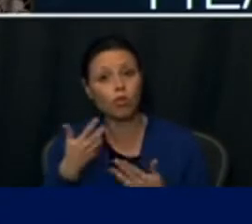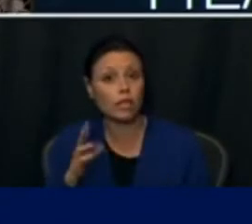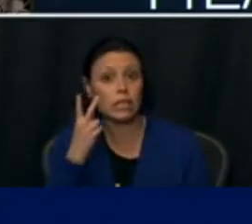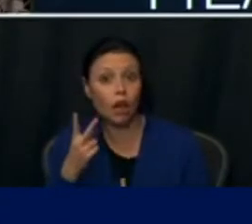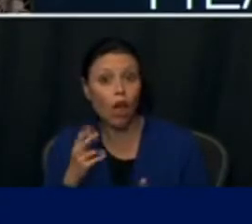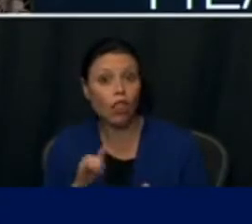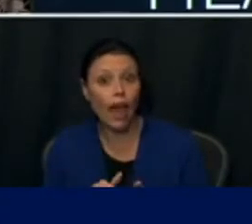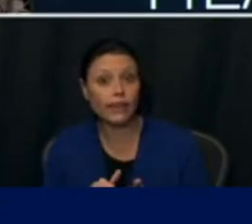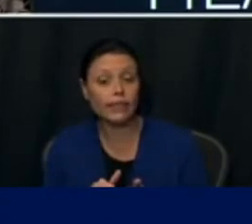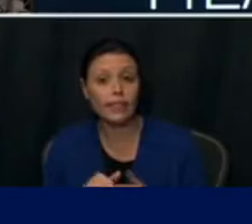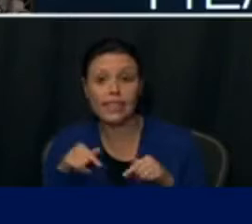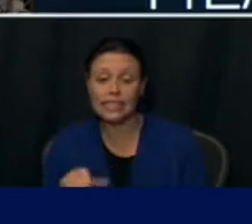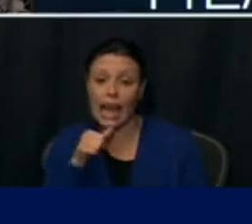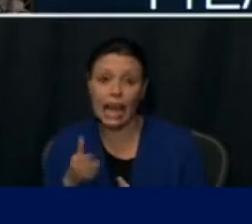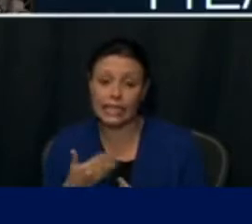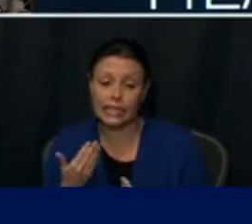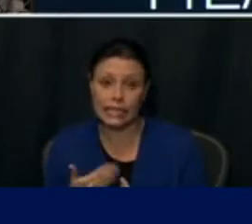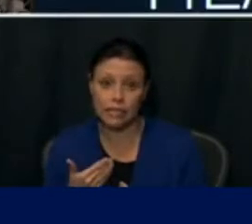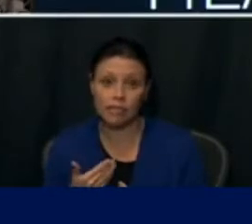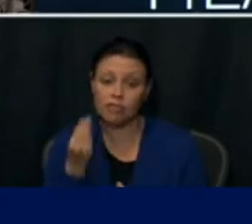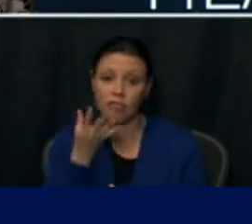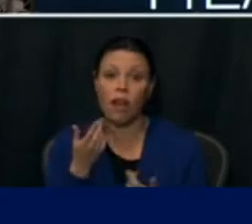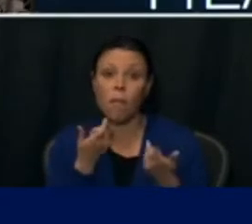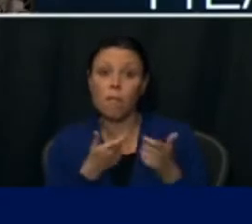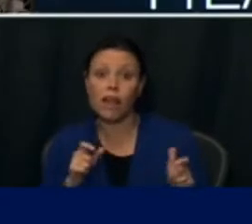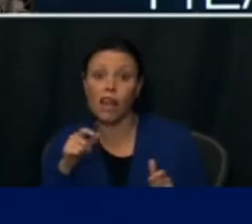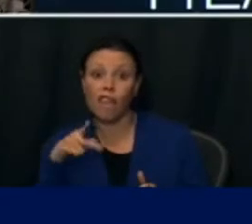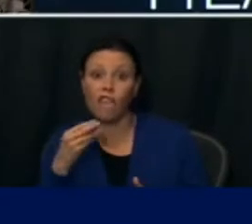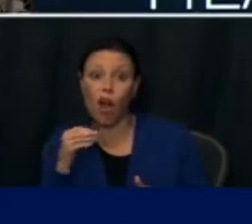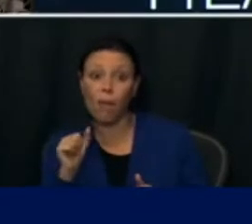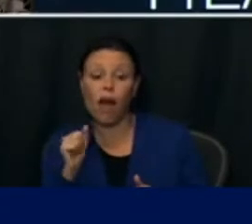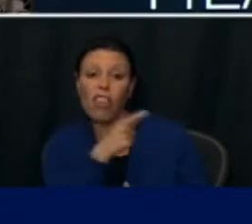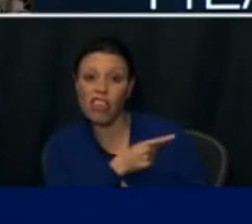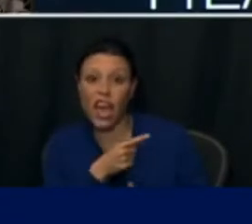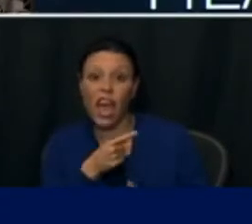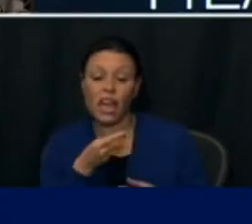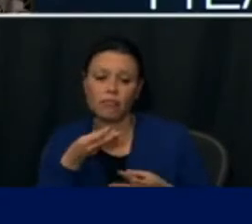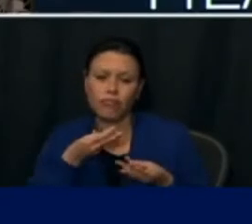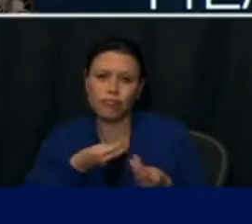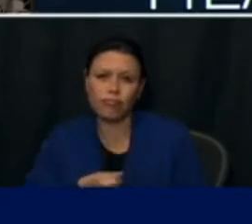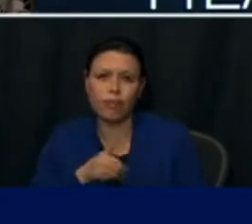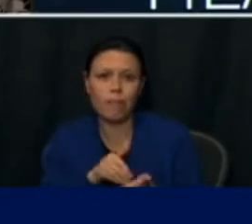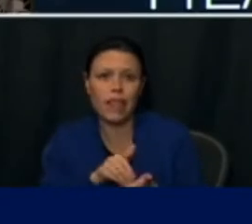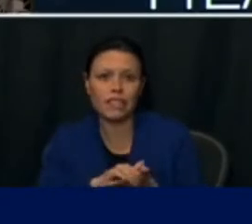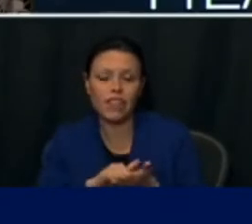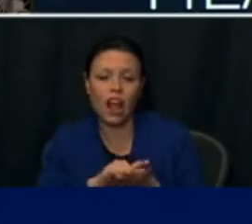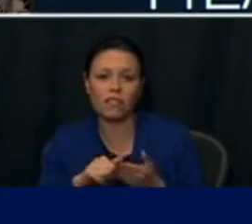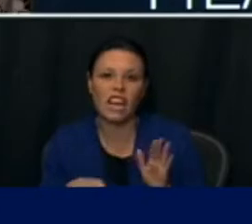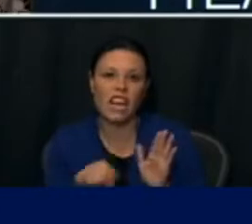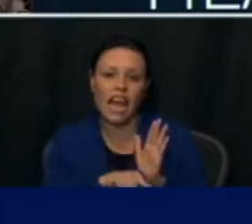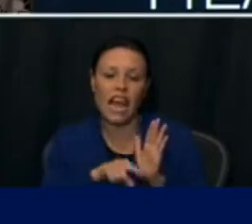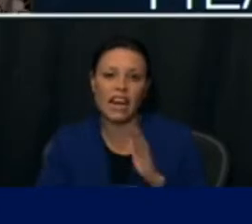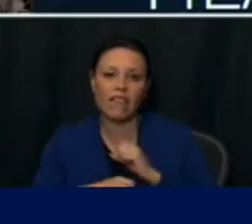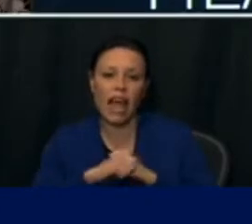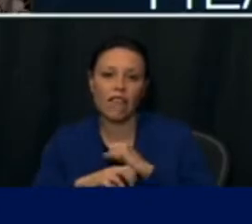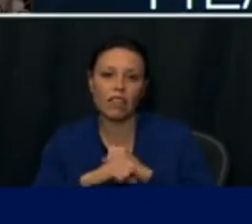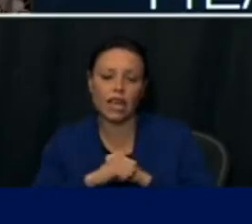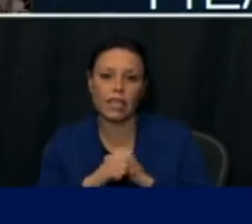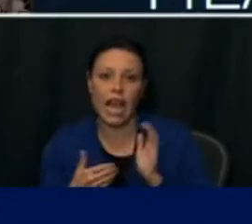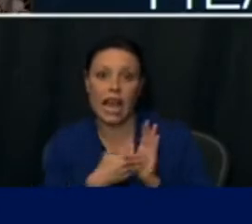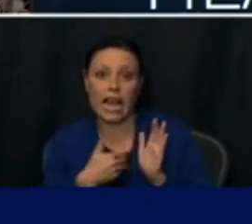that this is not an easy thing to do big farmer ran millions of dollars of negative advertisements against me during